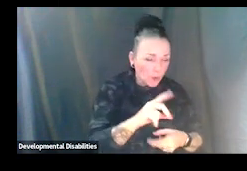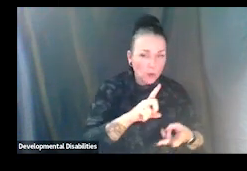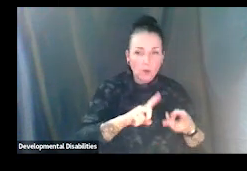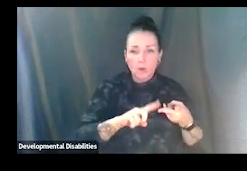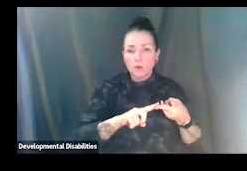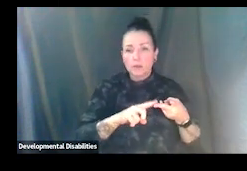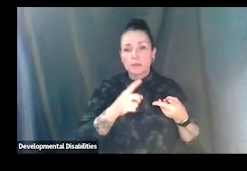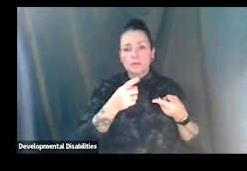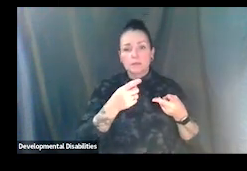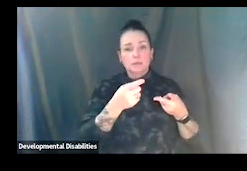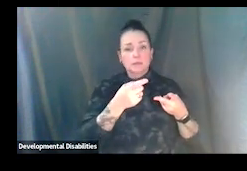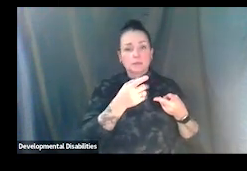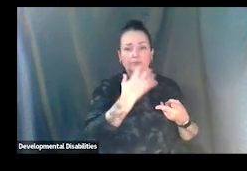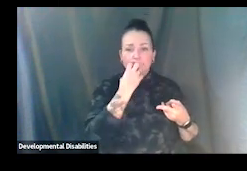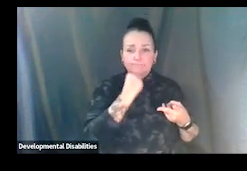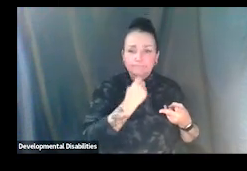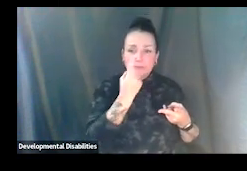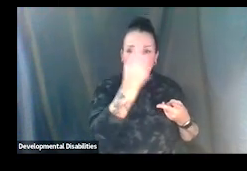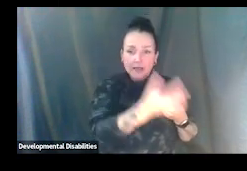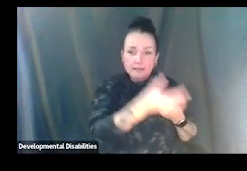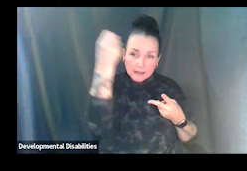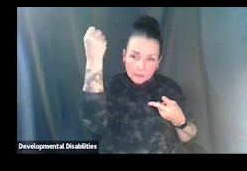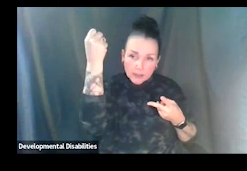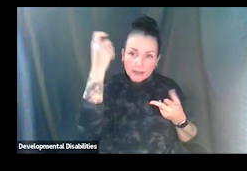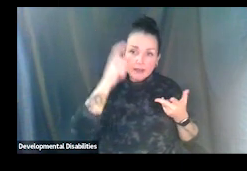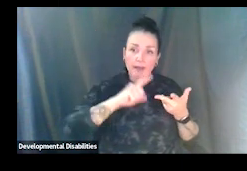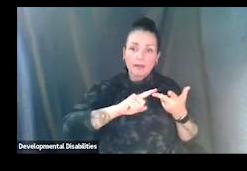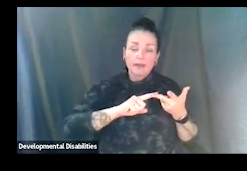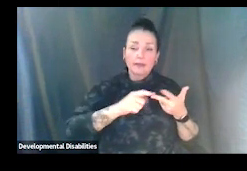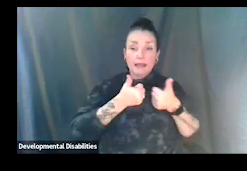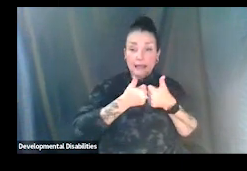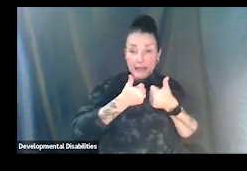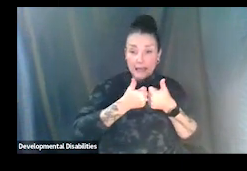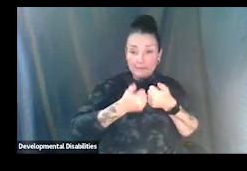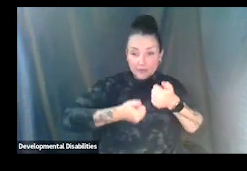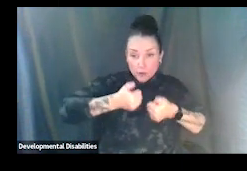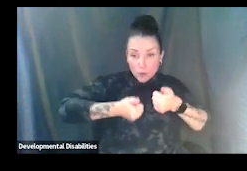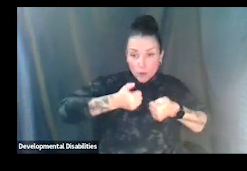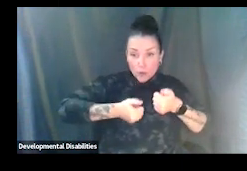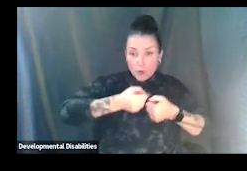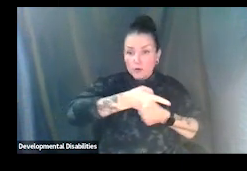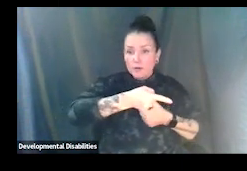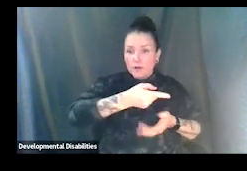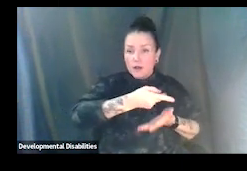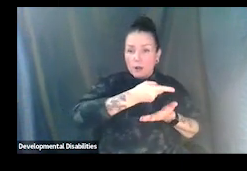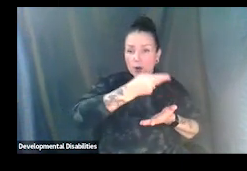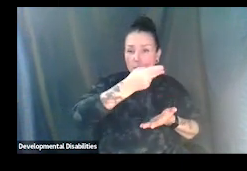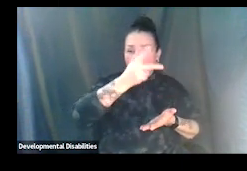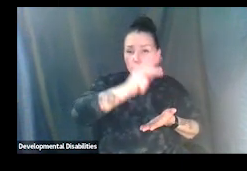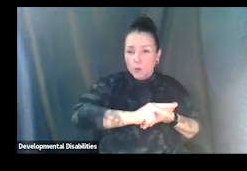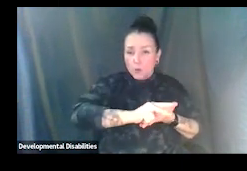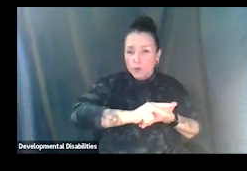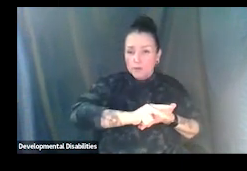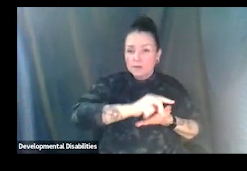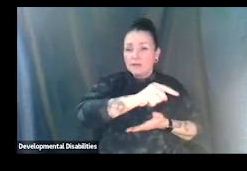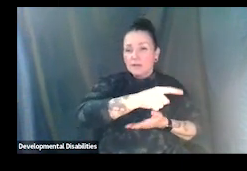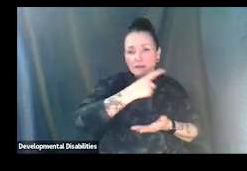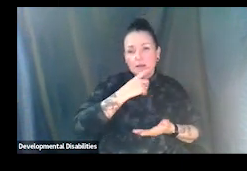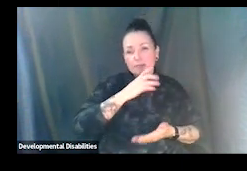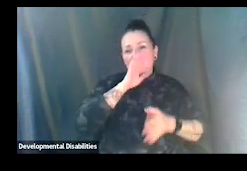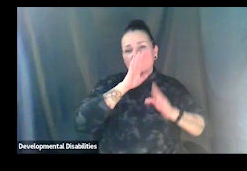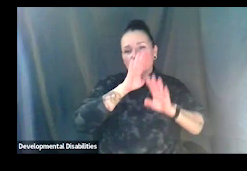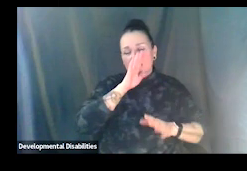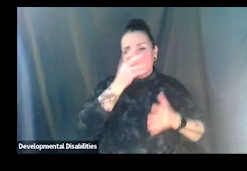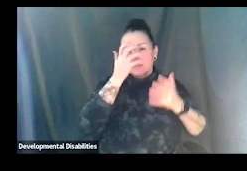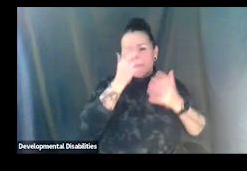losing at a video game or at any kind of game, those sorts of things. And I think beyond that, it's poor impulse control. So